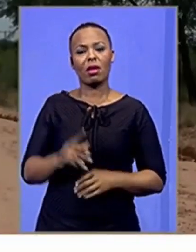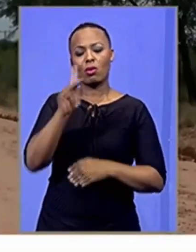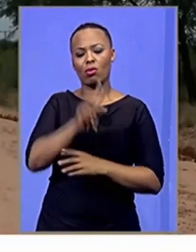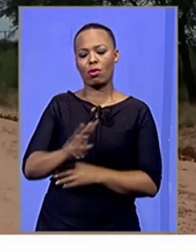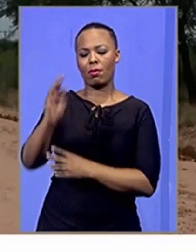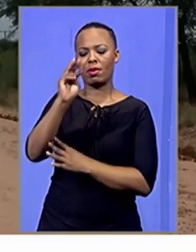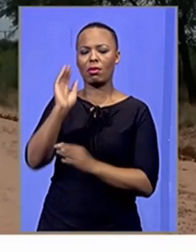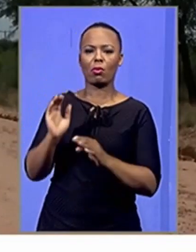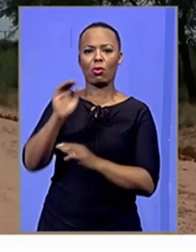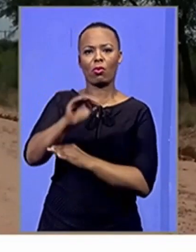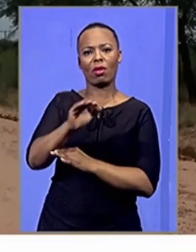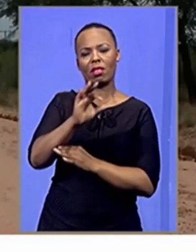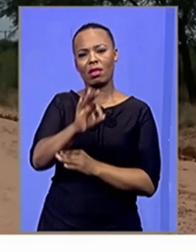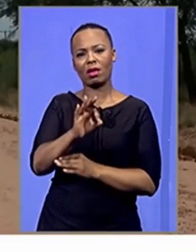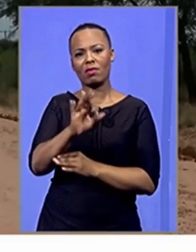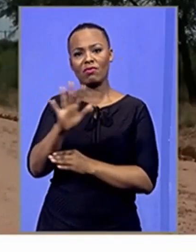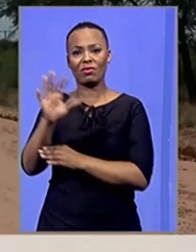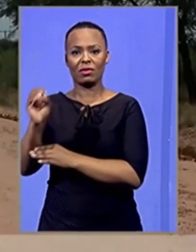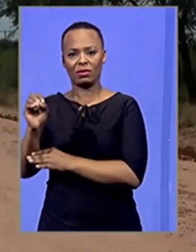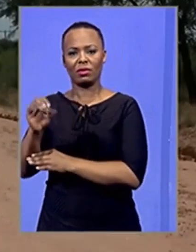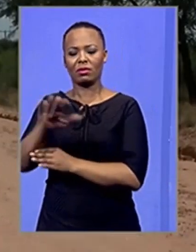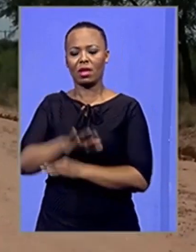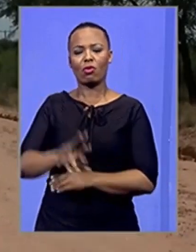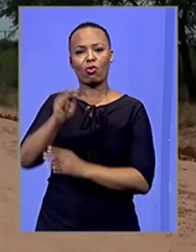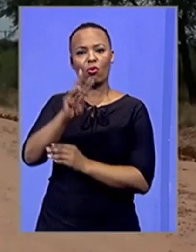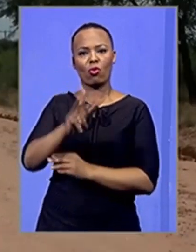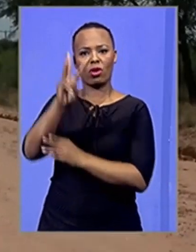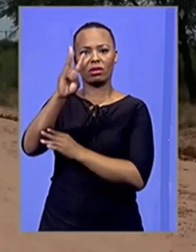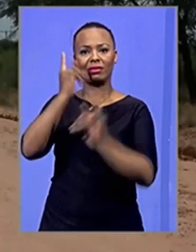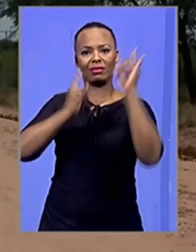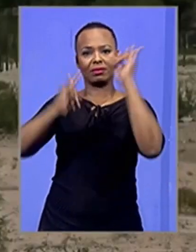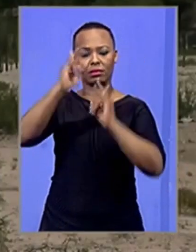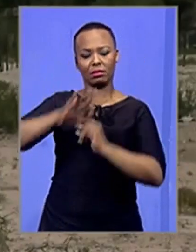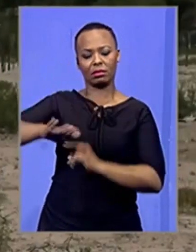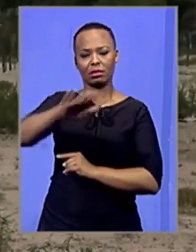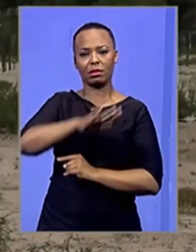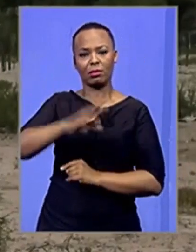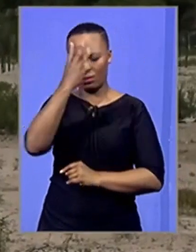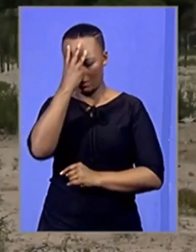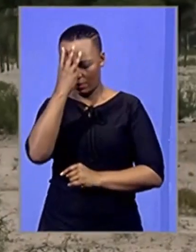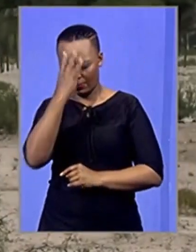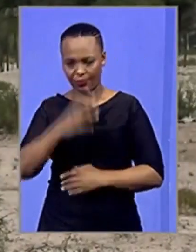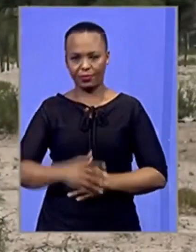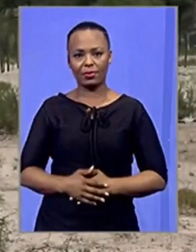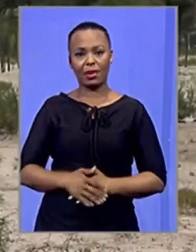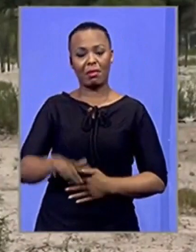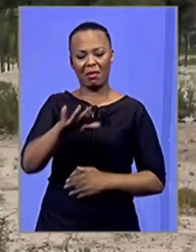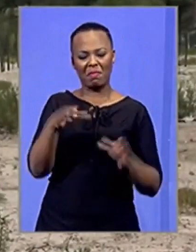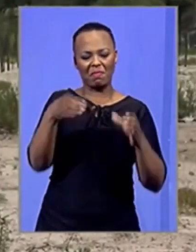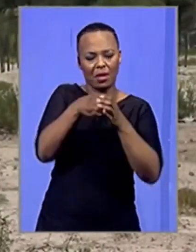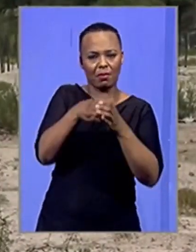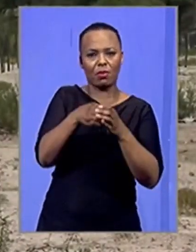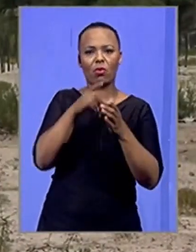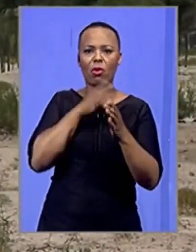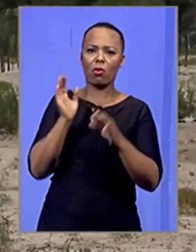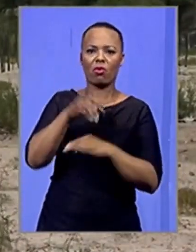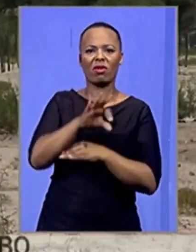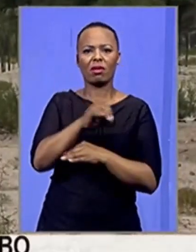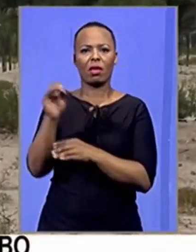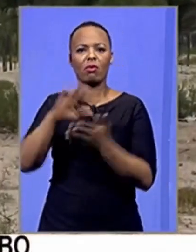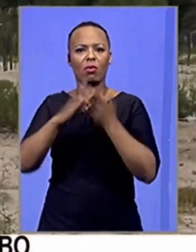feta 350 kwa bokone bophirima jwa toropo ya Mahikeng. Ke lefelo le lennye ka baagi ba feta